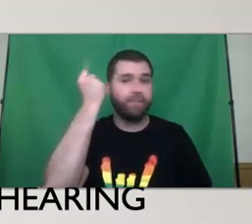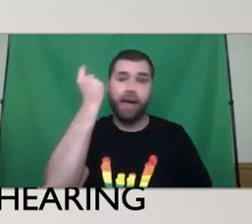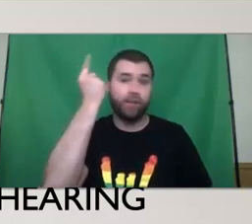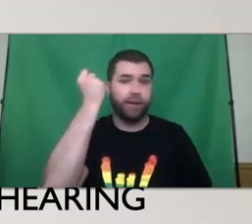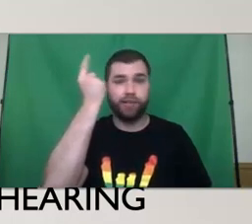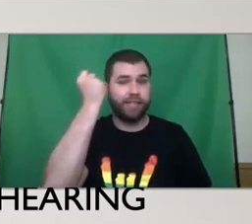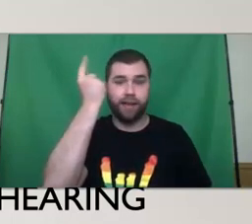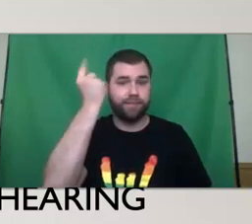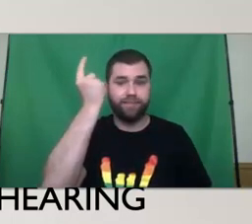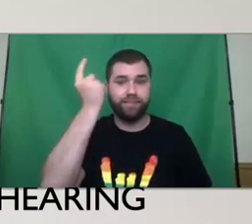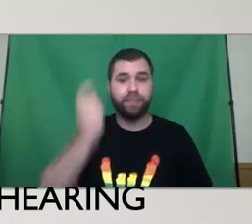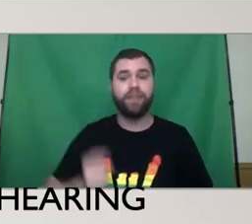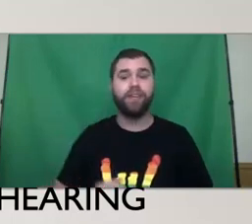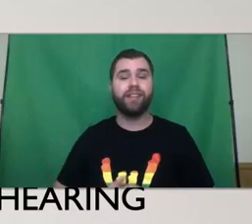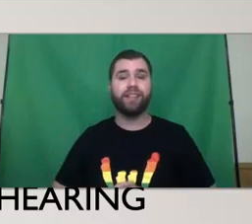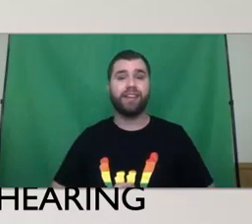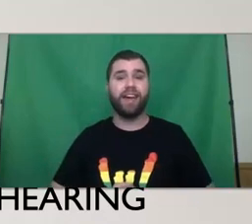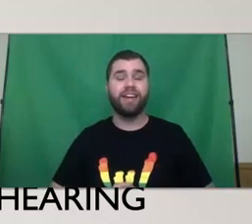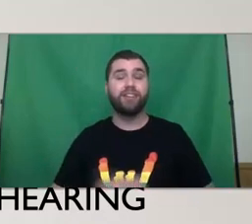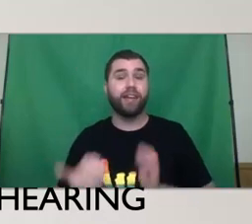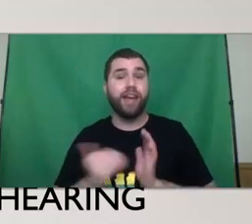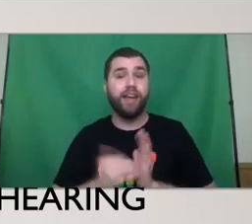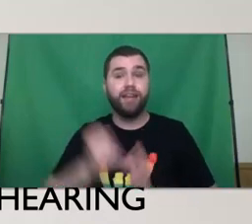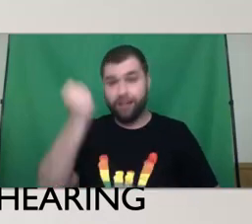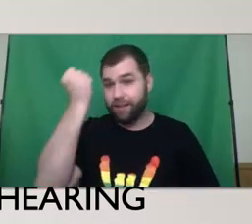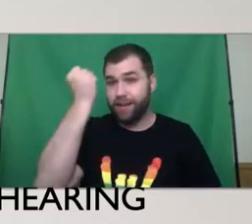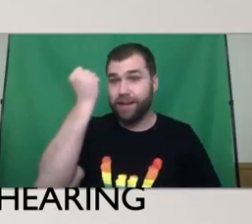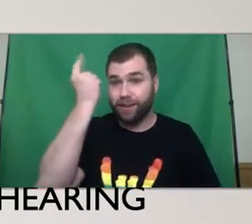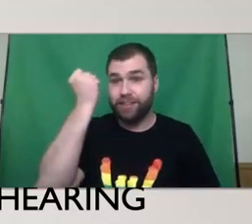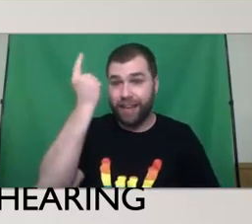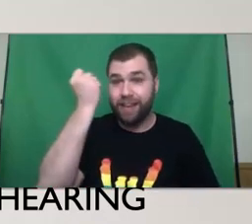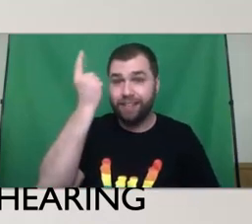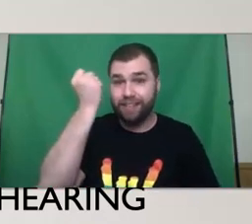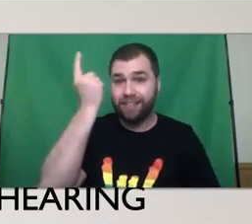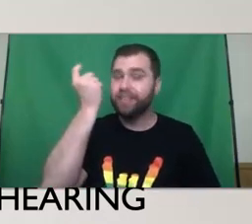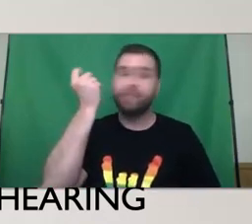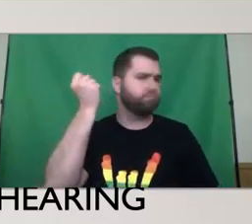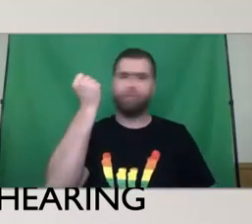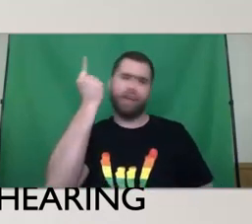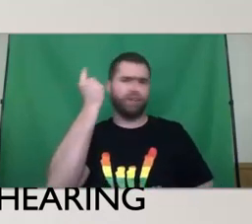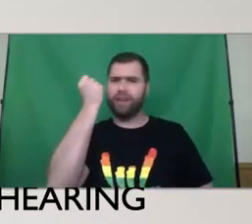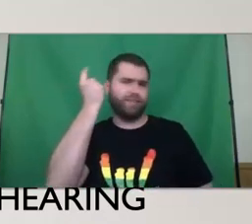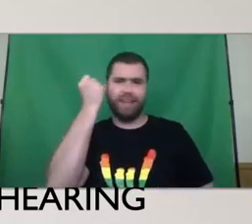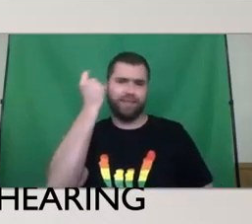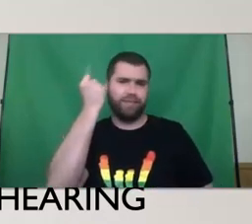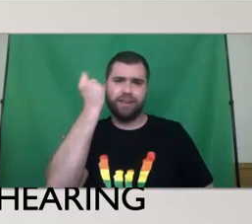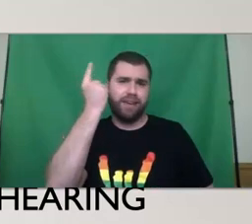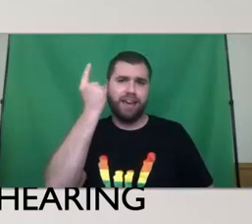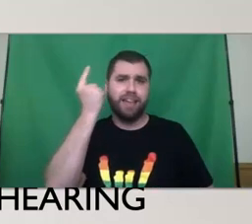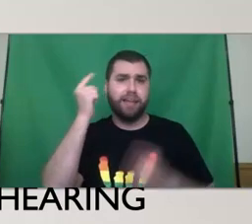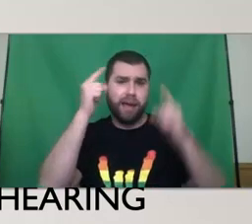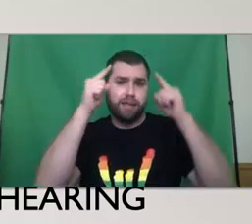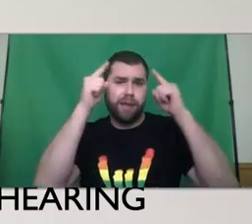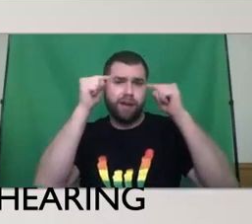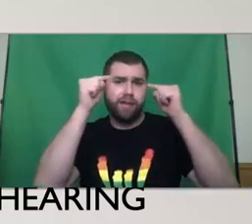side. I don't understand. Okay? So again, understand. I don't understand.